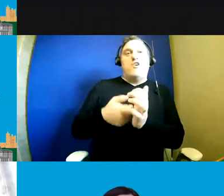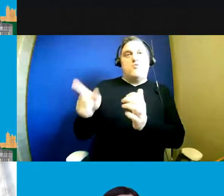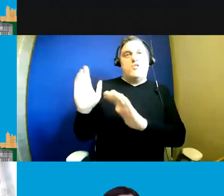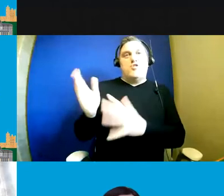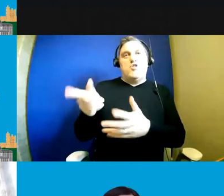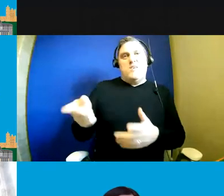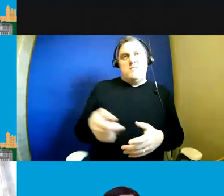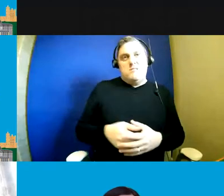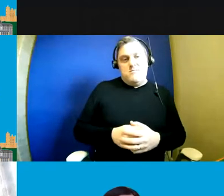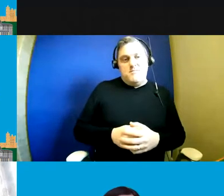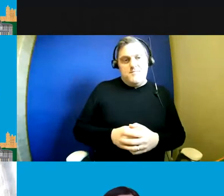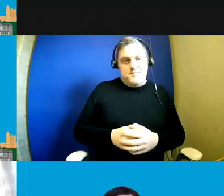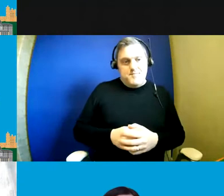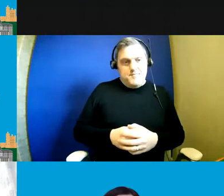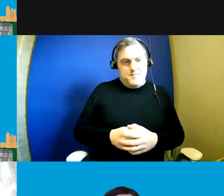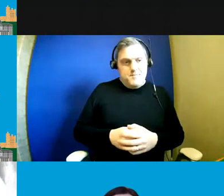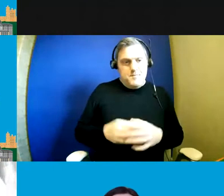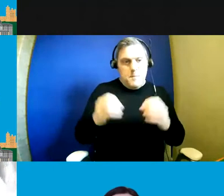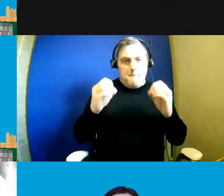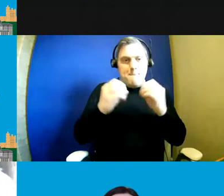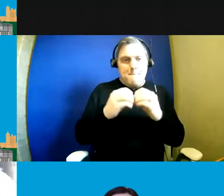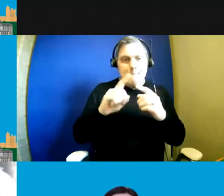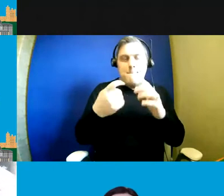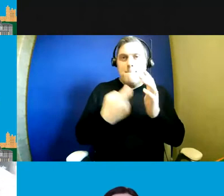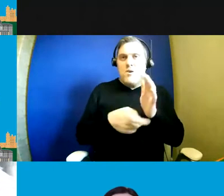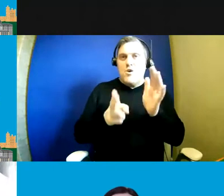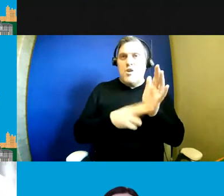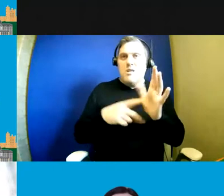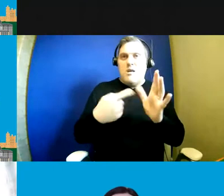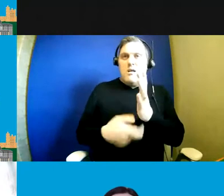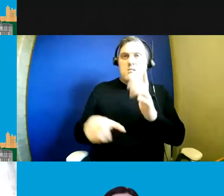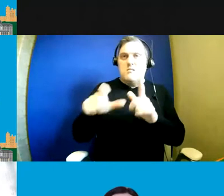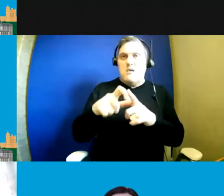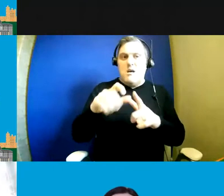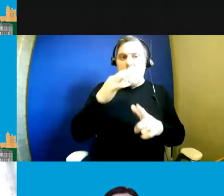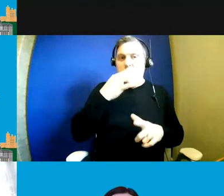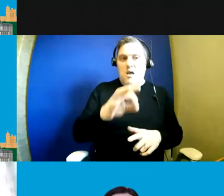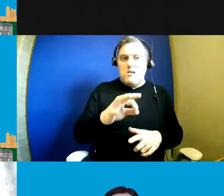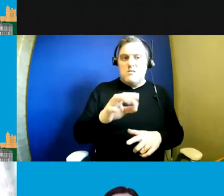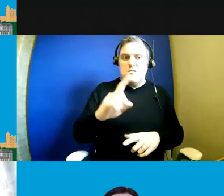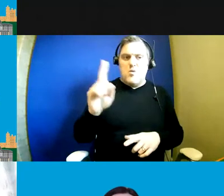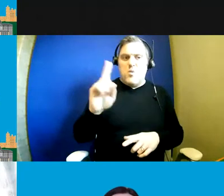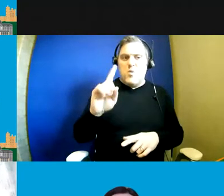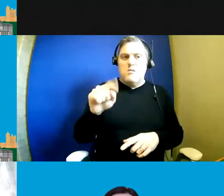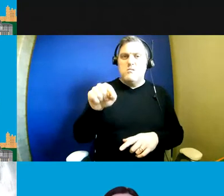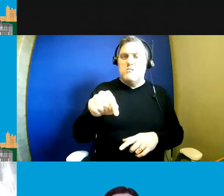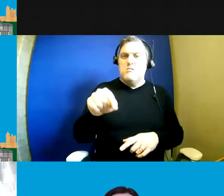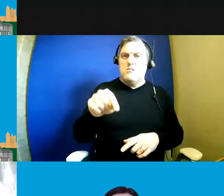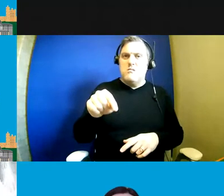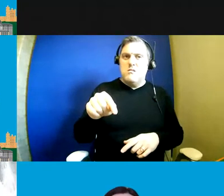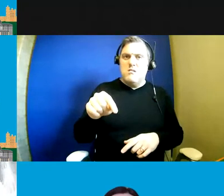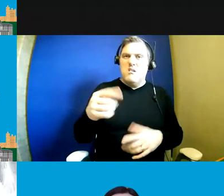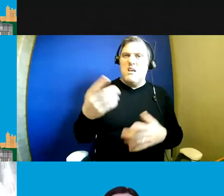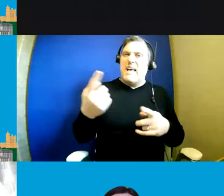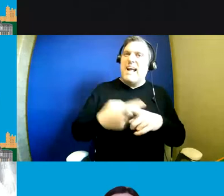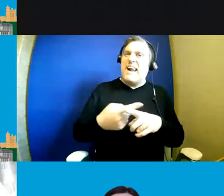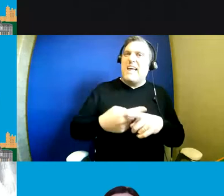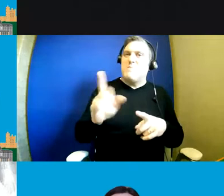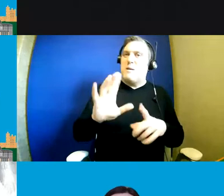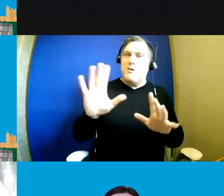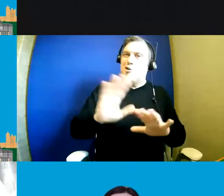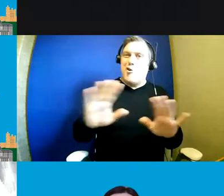thank you very much. Bernard's asked, what is Kath, I don't know if you want to take this, what the approach is where English is not the